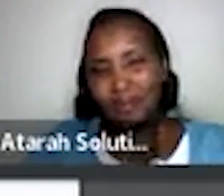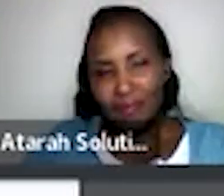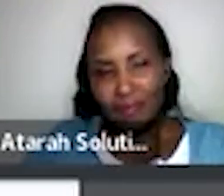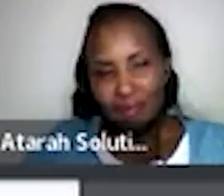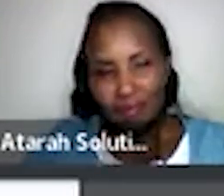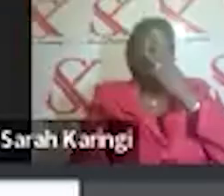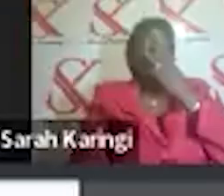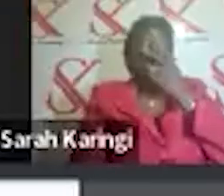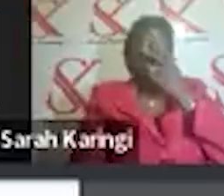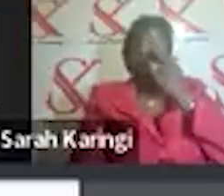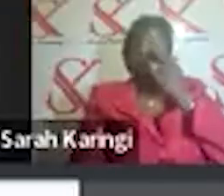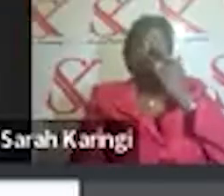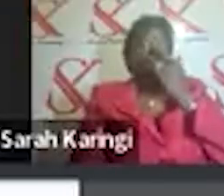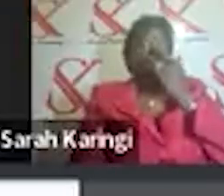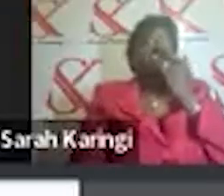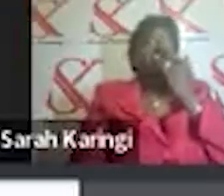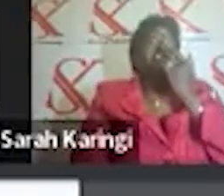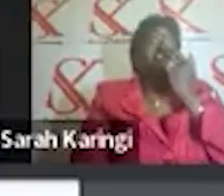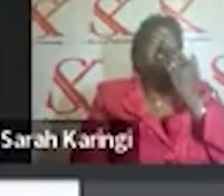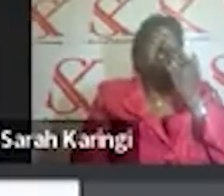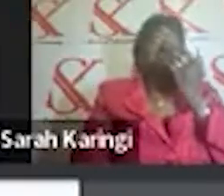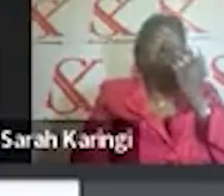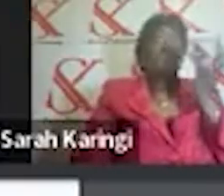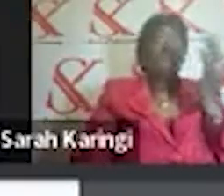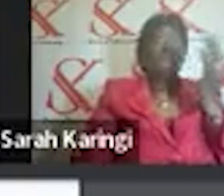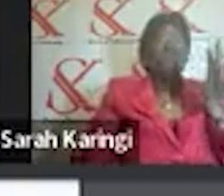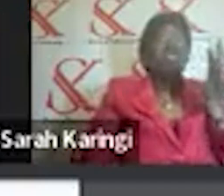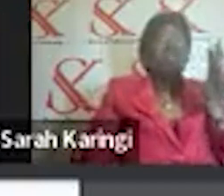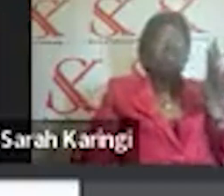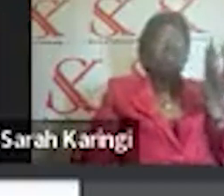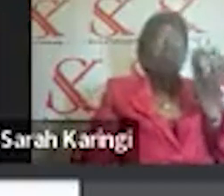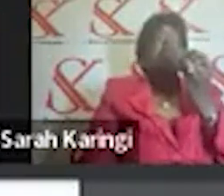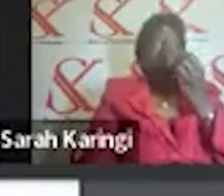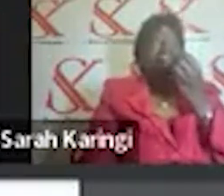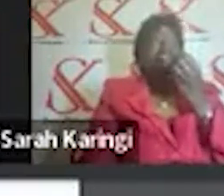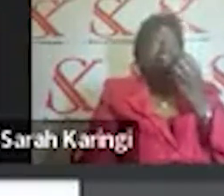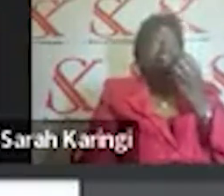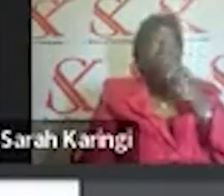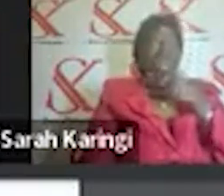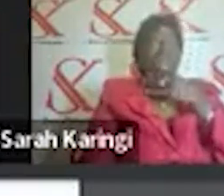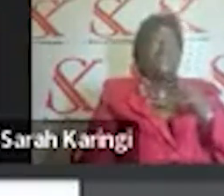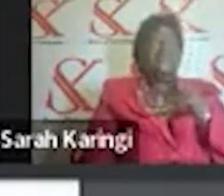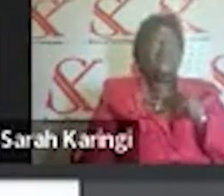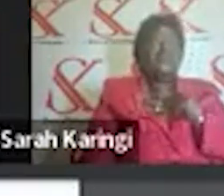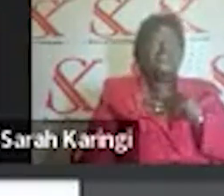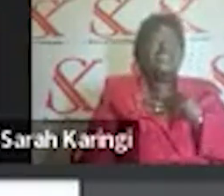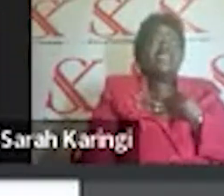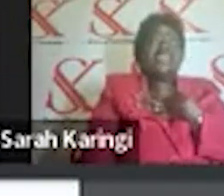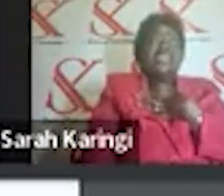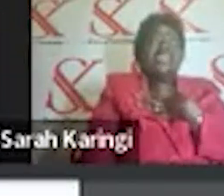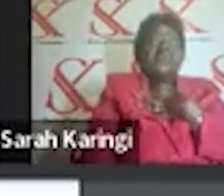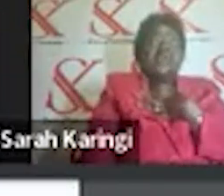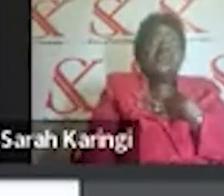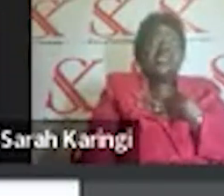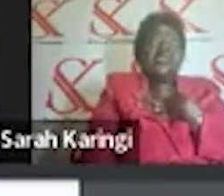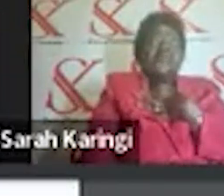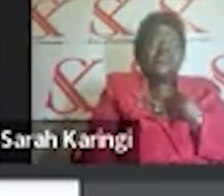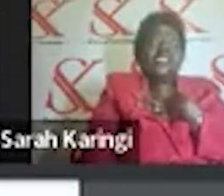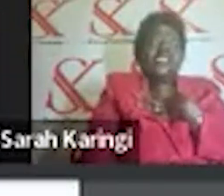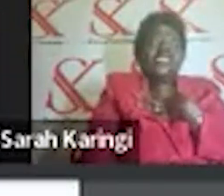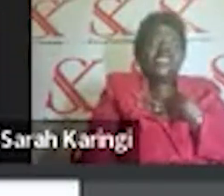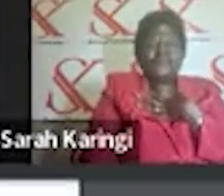many people don't do, and been trying to observe many people, because somehow it's like either we are a